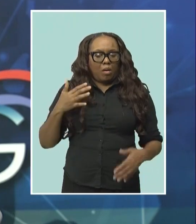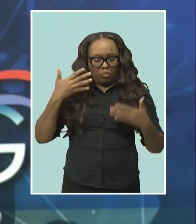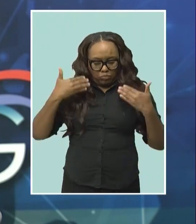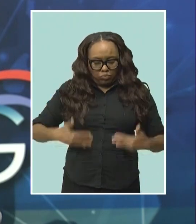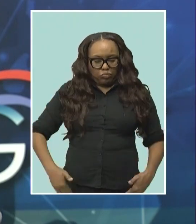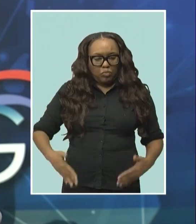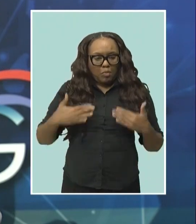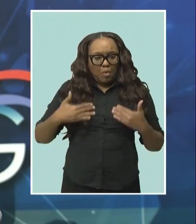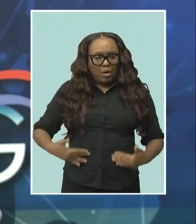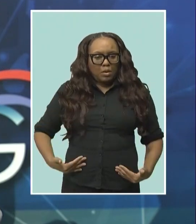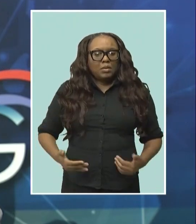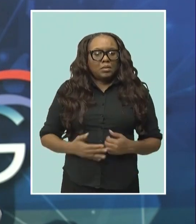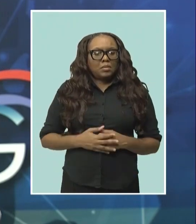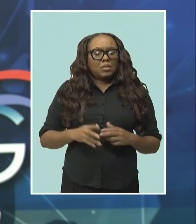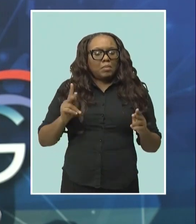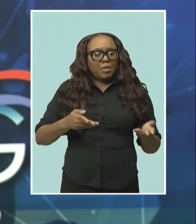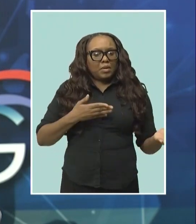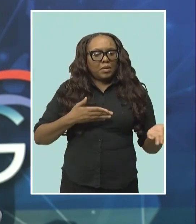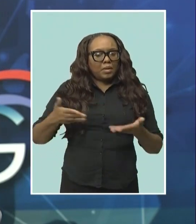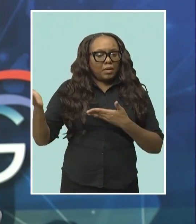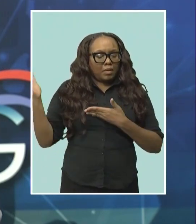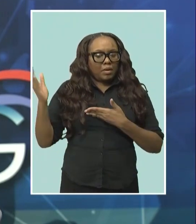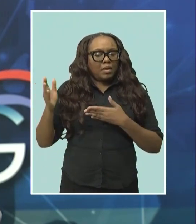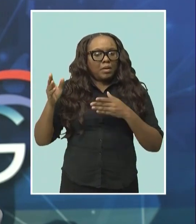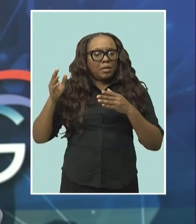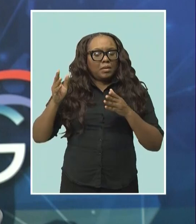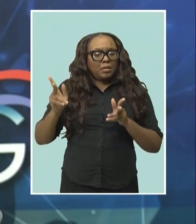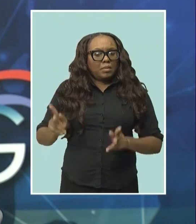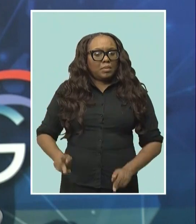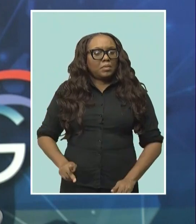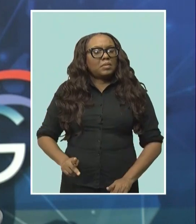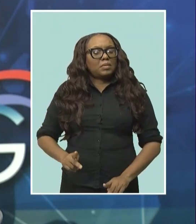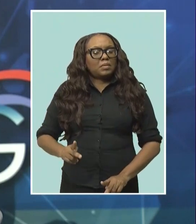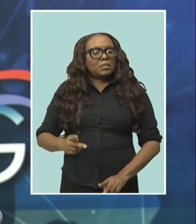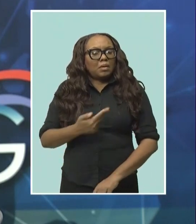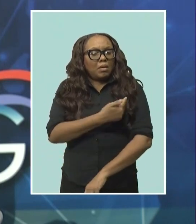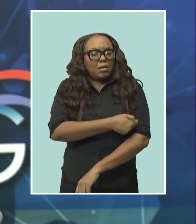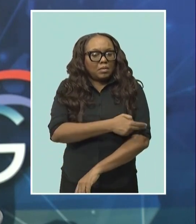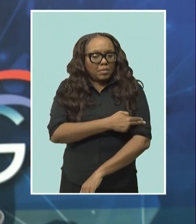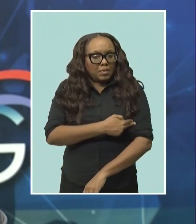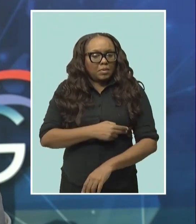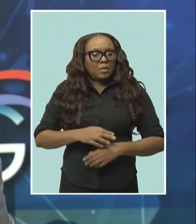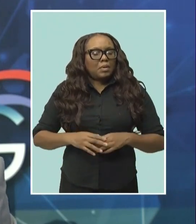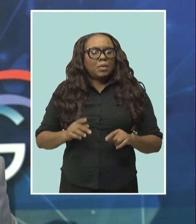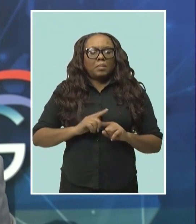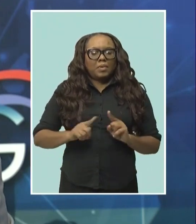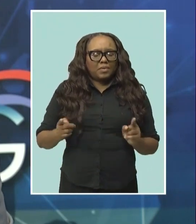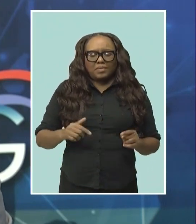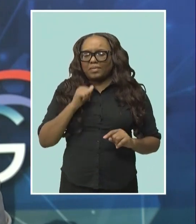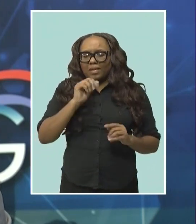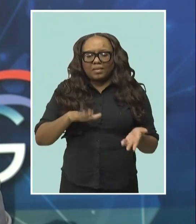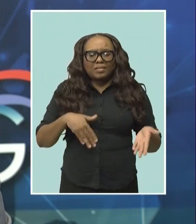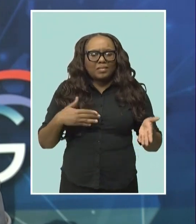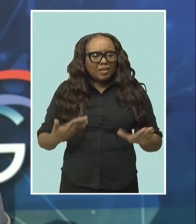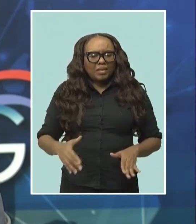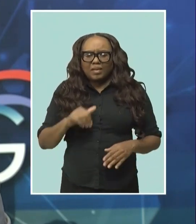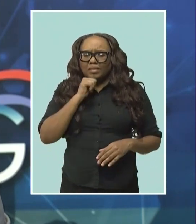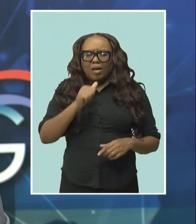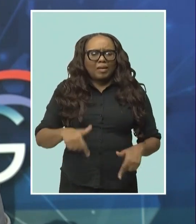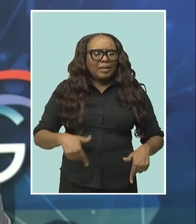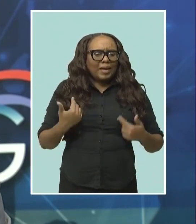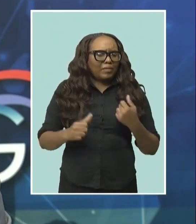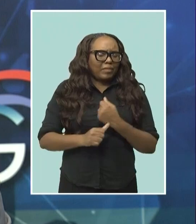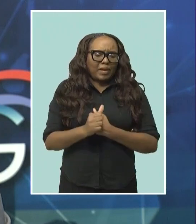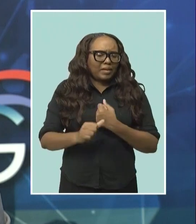was transported via private motorcar to hospital for medical attention. His injuries are, however, not